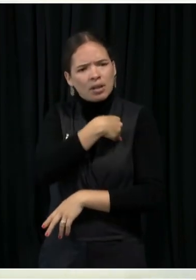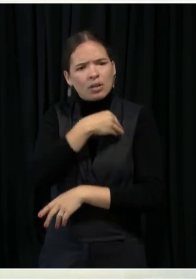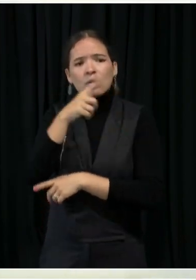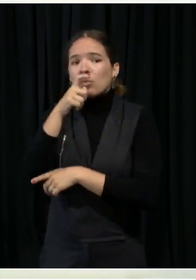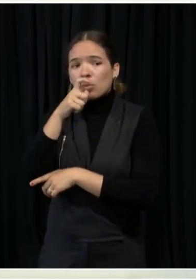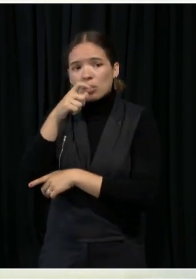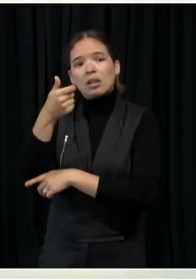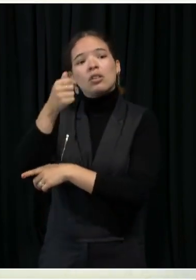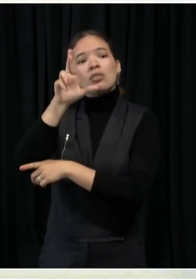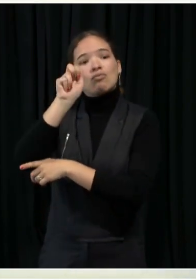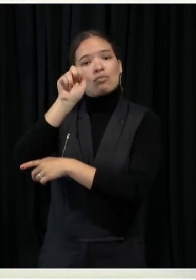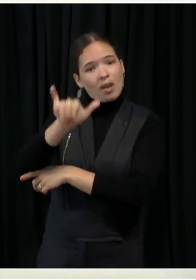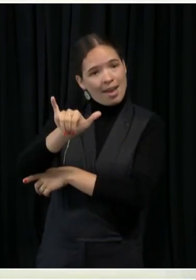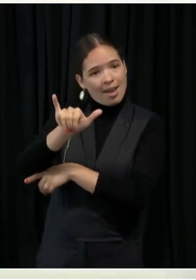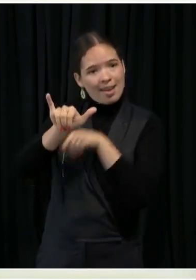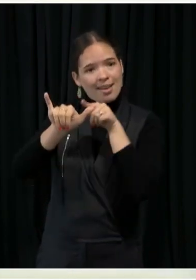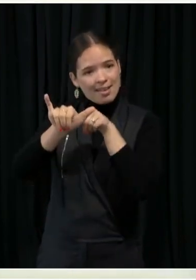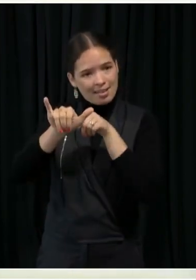White,